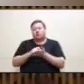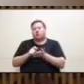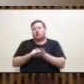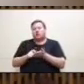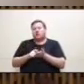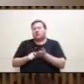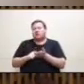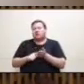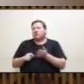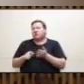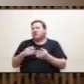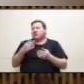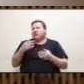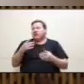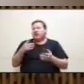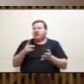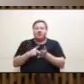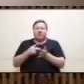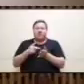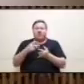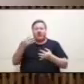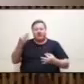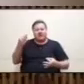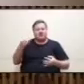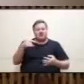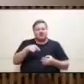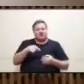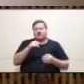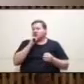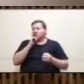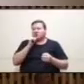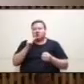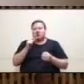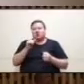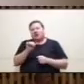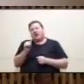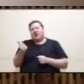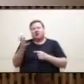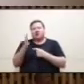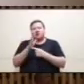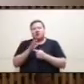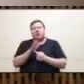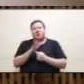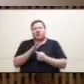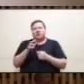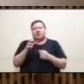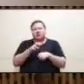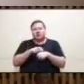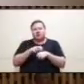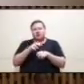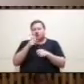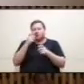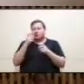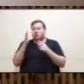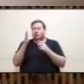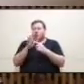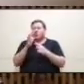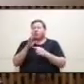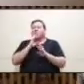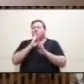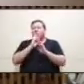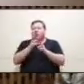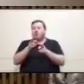our pay slips here, and they don't have other. So that type of a disclosure is something that we need to relook at. So we'll report